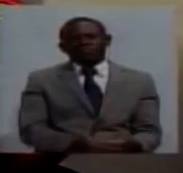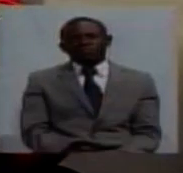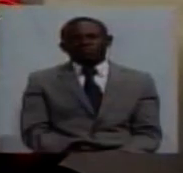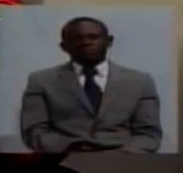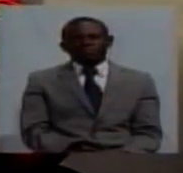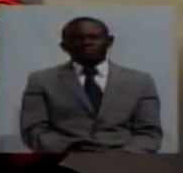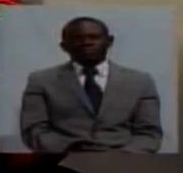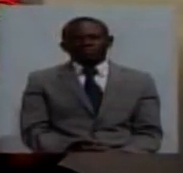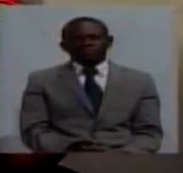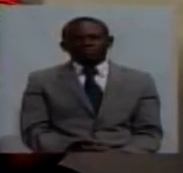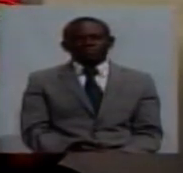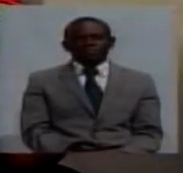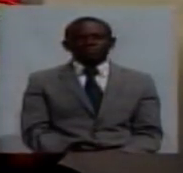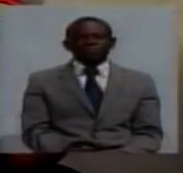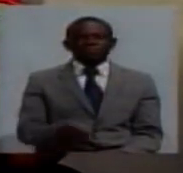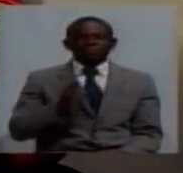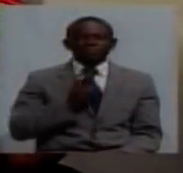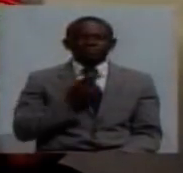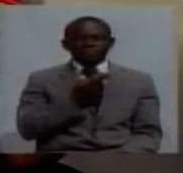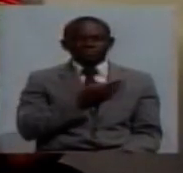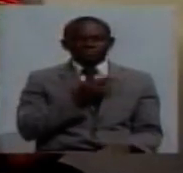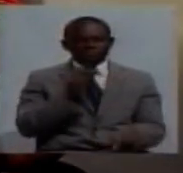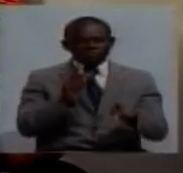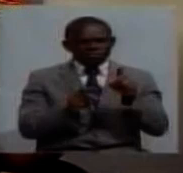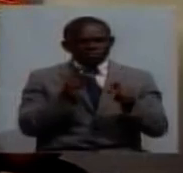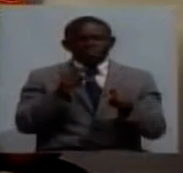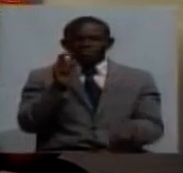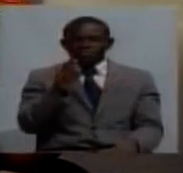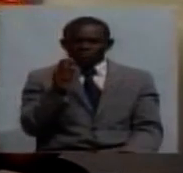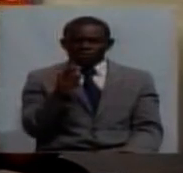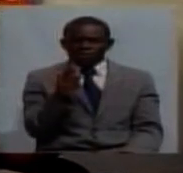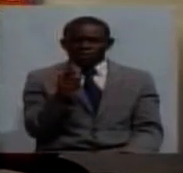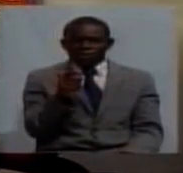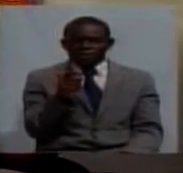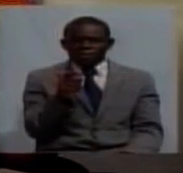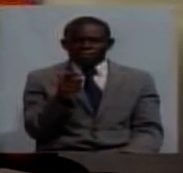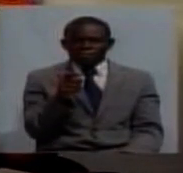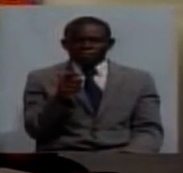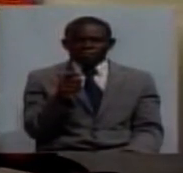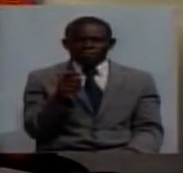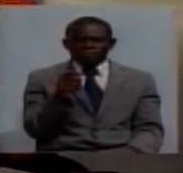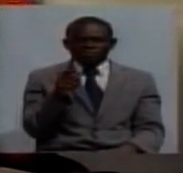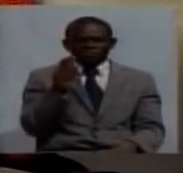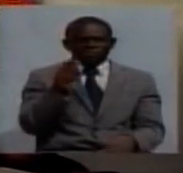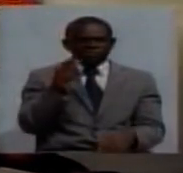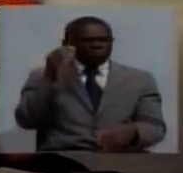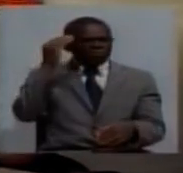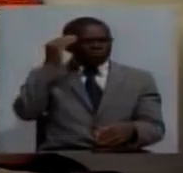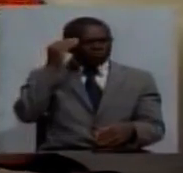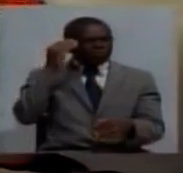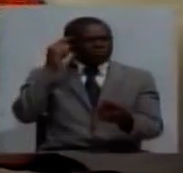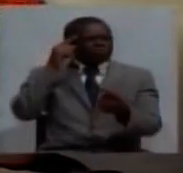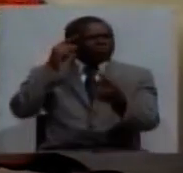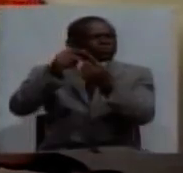I think we need to spend time, identify the goals, set them and work